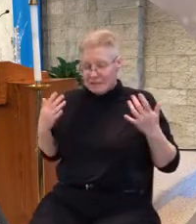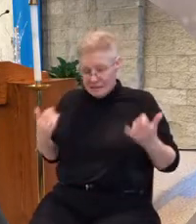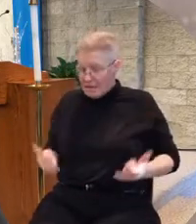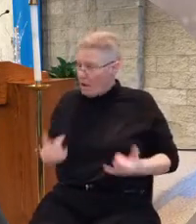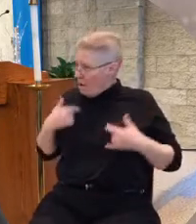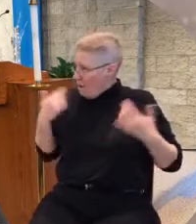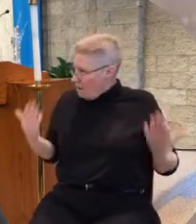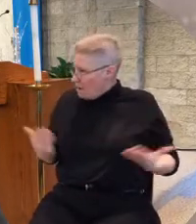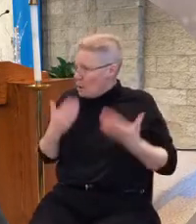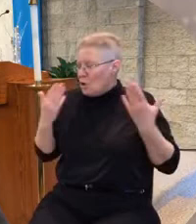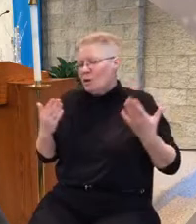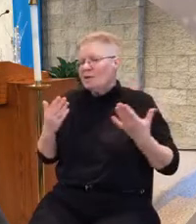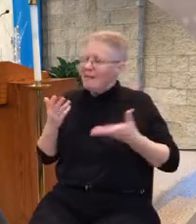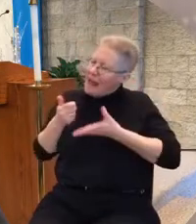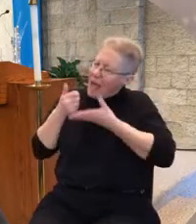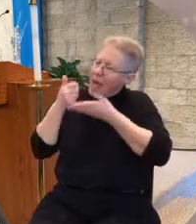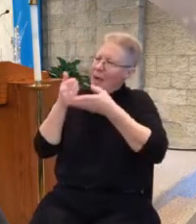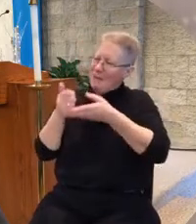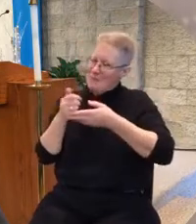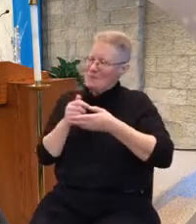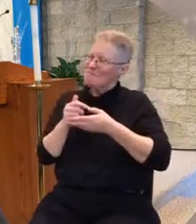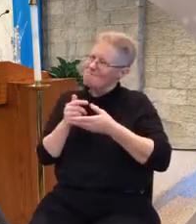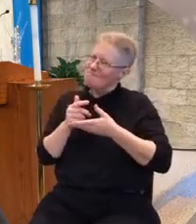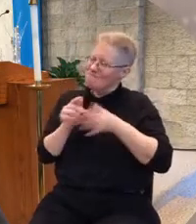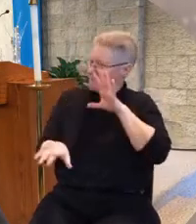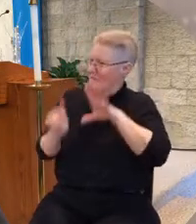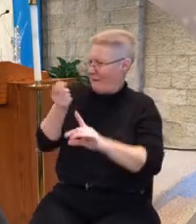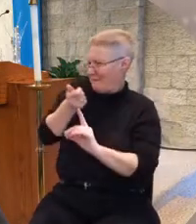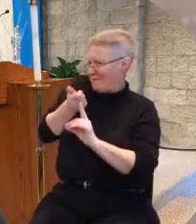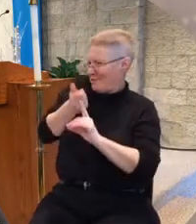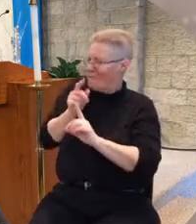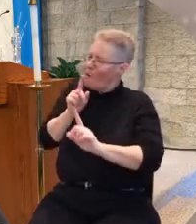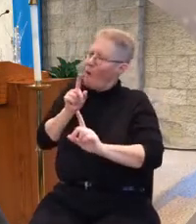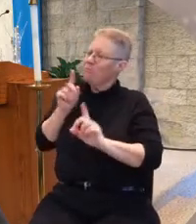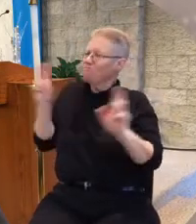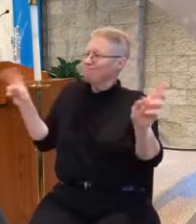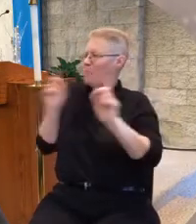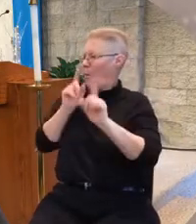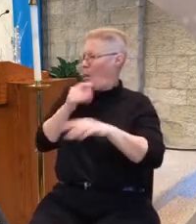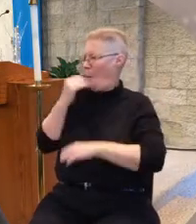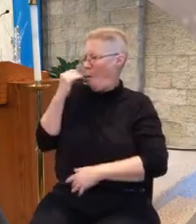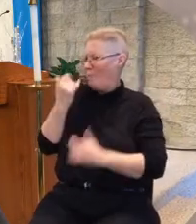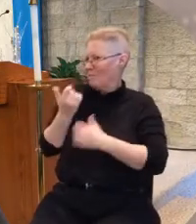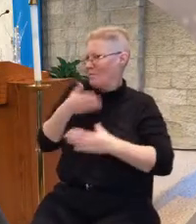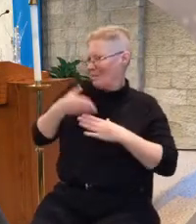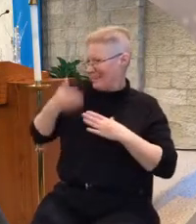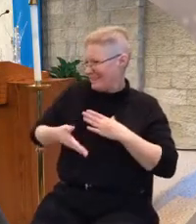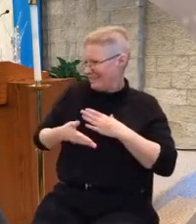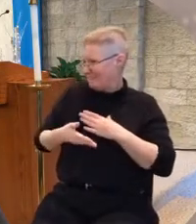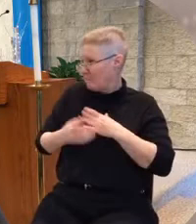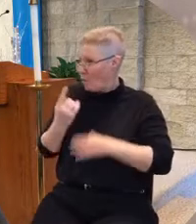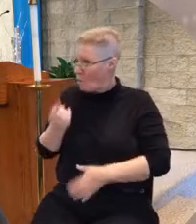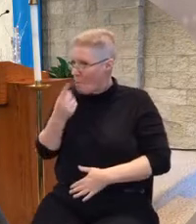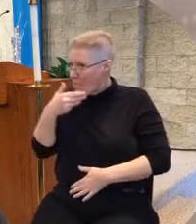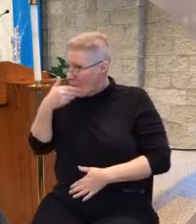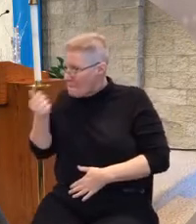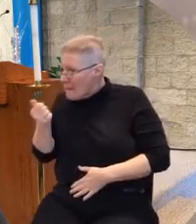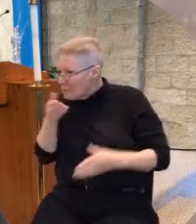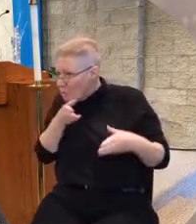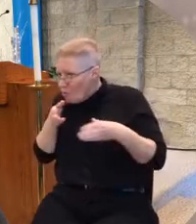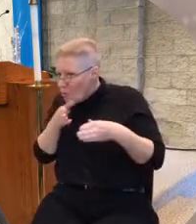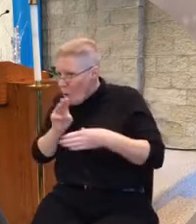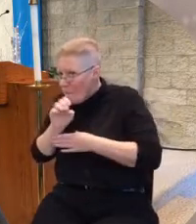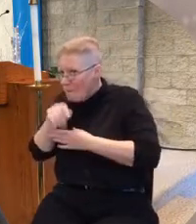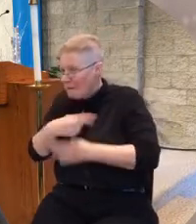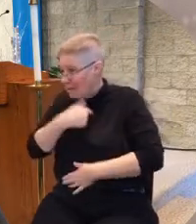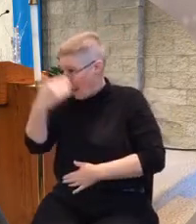you allow me to. And as I said, one of the most powerful, efficient, effective roadmaps that I know to get you